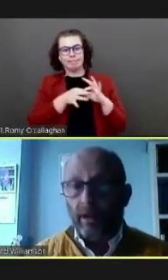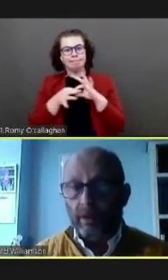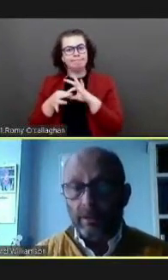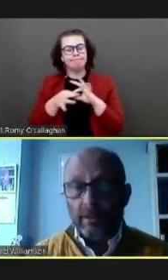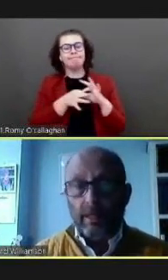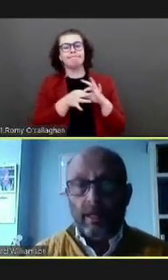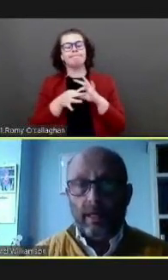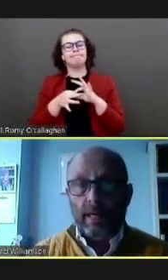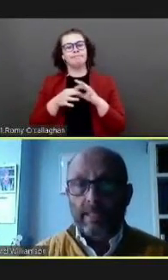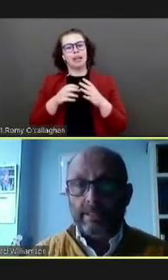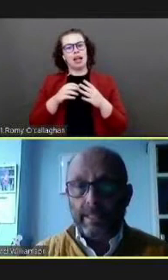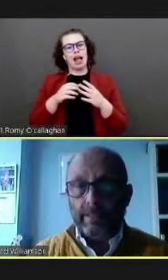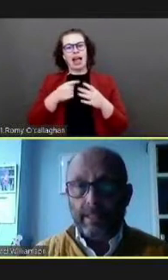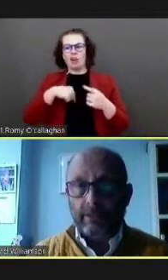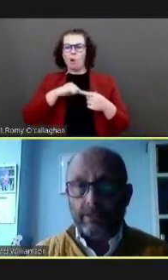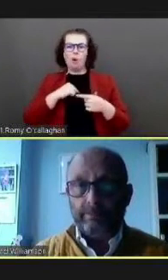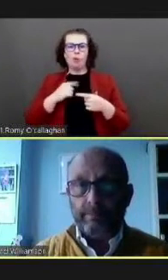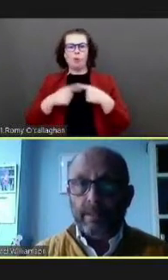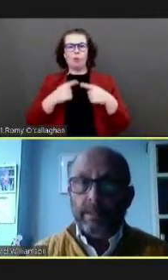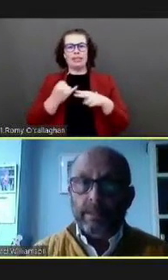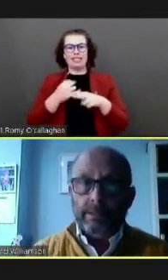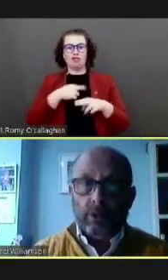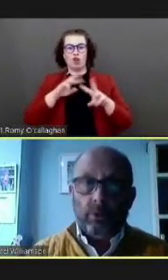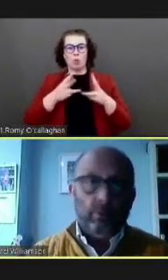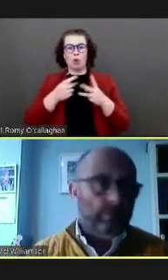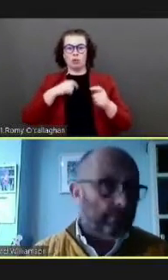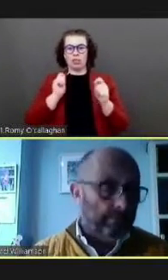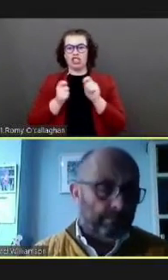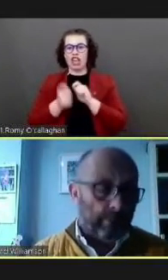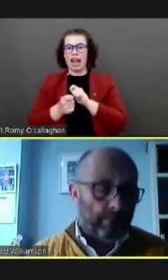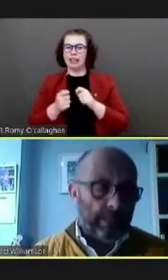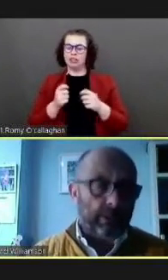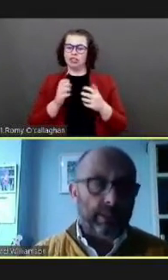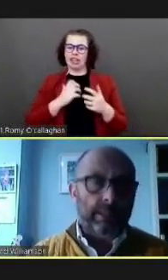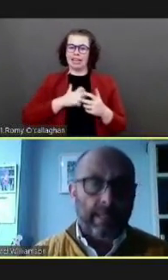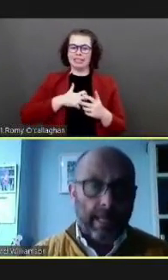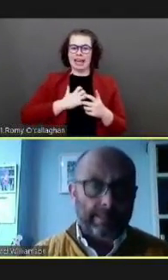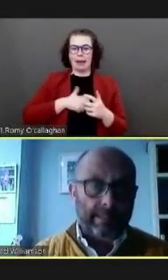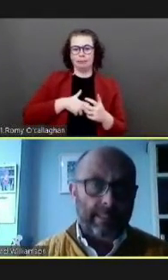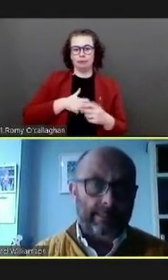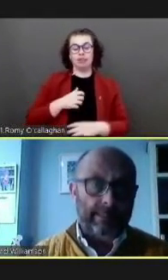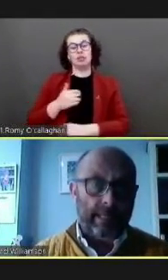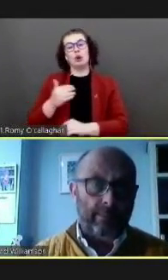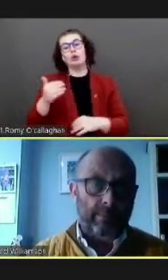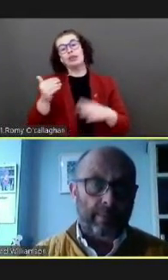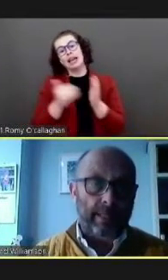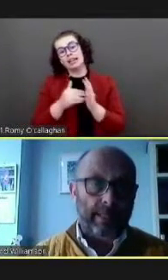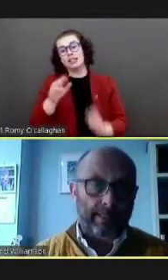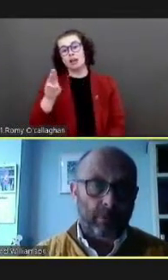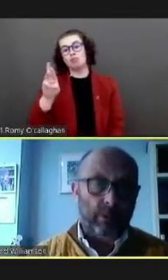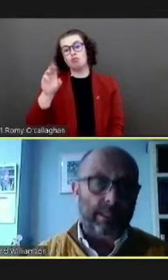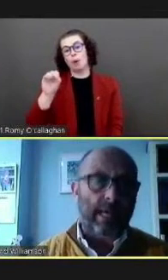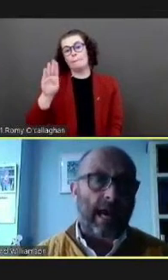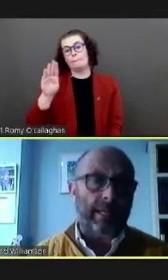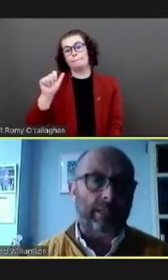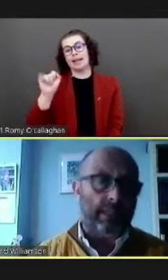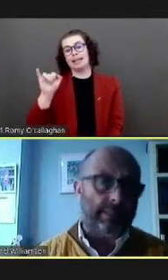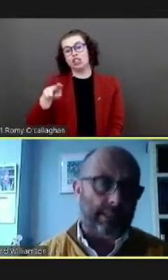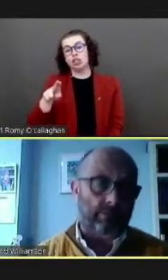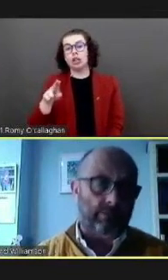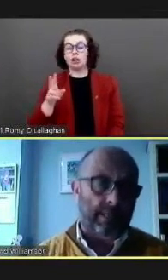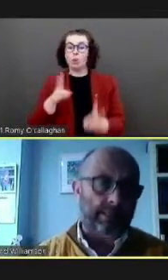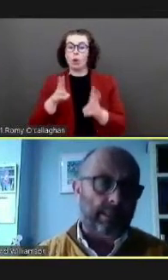as well as anything else. So probation, yes, is dealing with people in a community